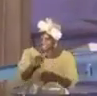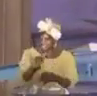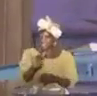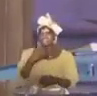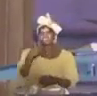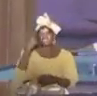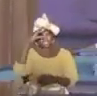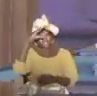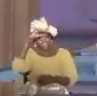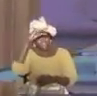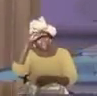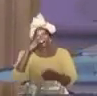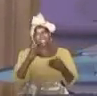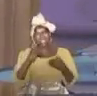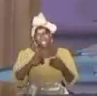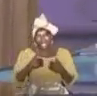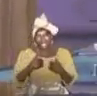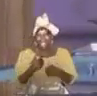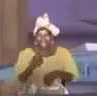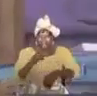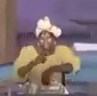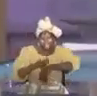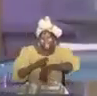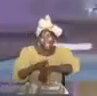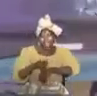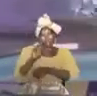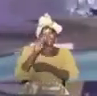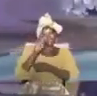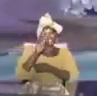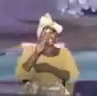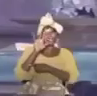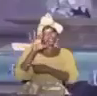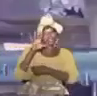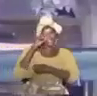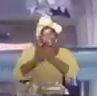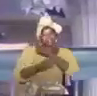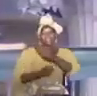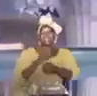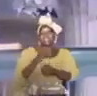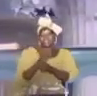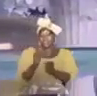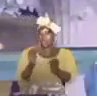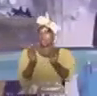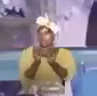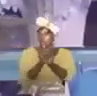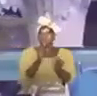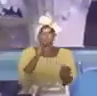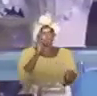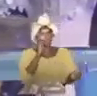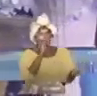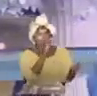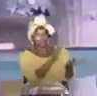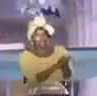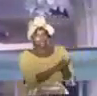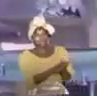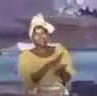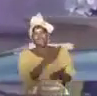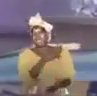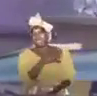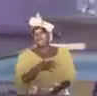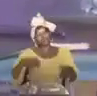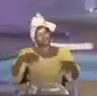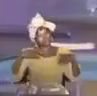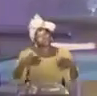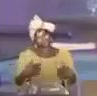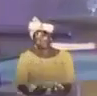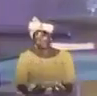man went through seasons, over 25 years of barrenness alongside his wife, to a point that he became frustrated.